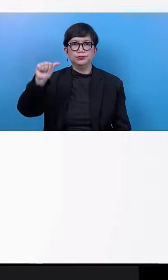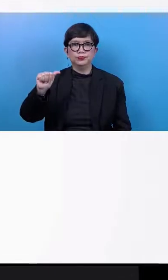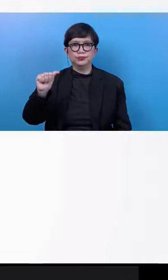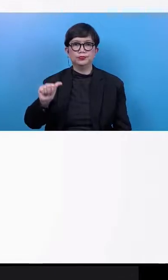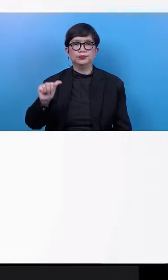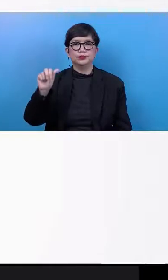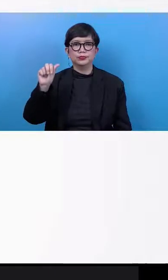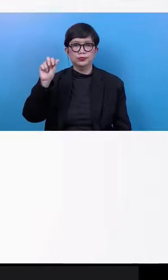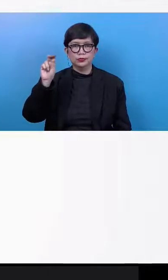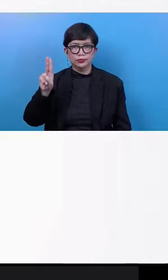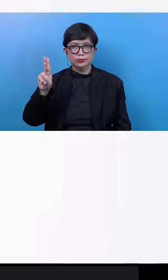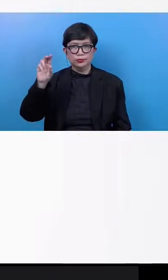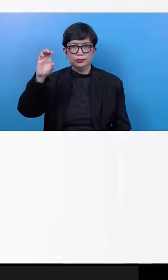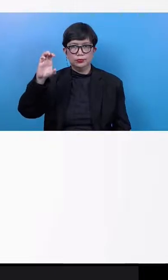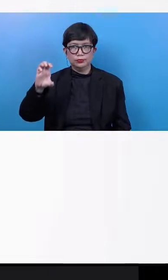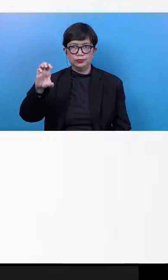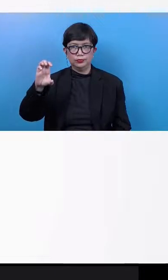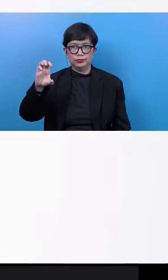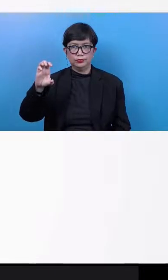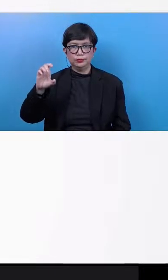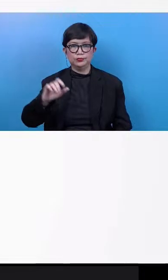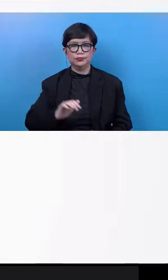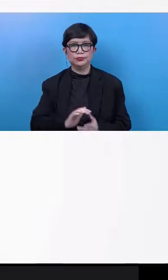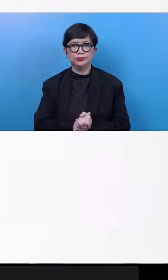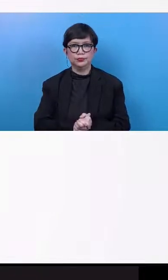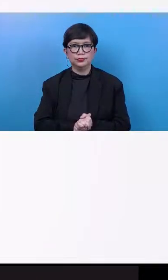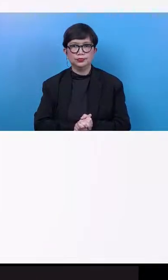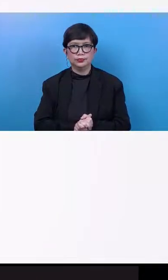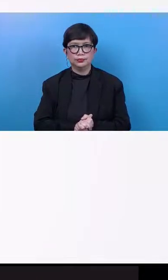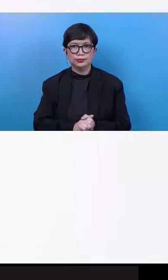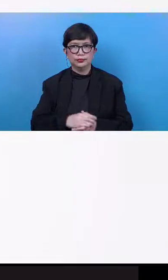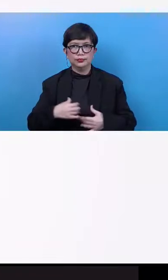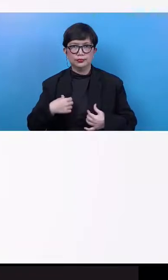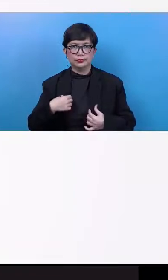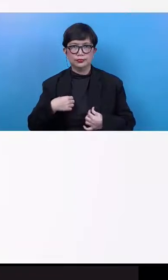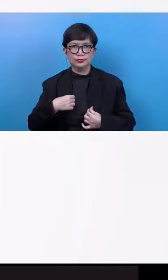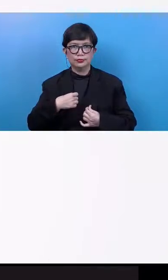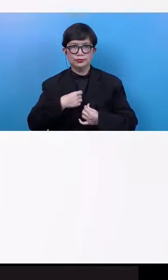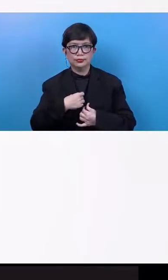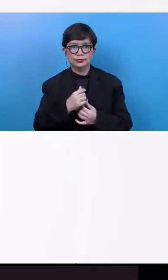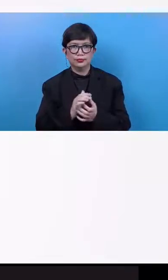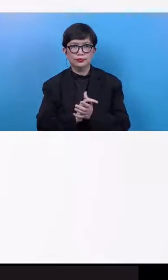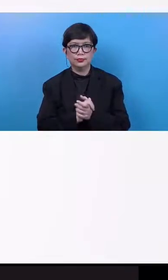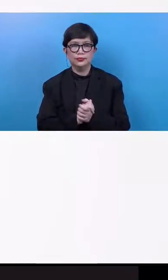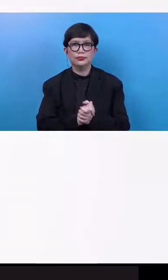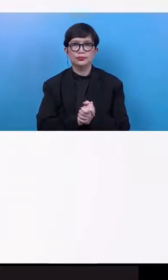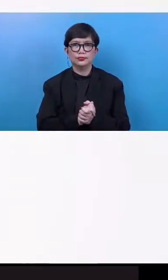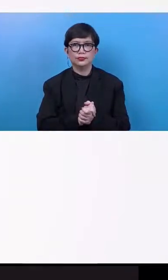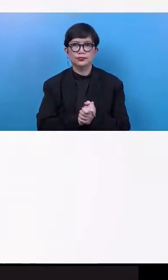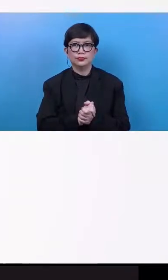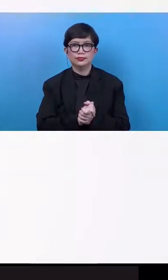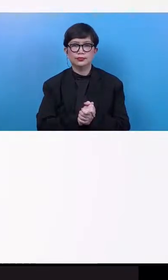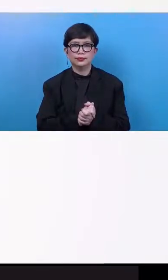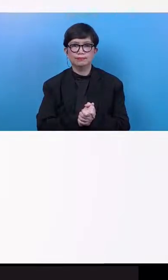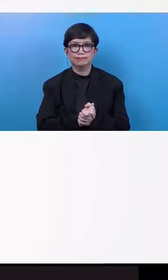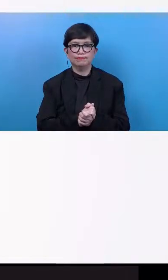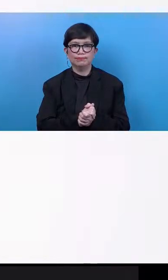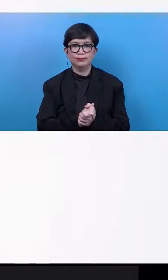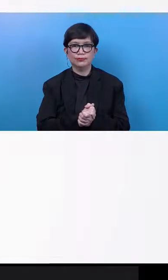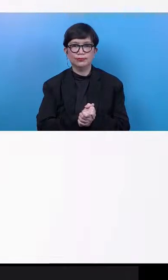And finally, I'd like to invite Dr. Rianti from Asean Center. Thank you very